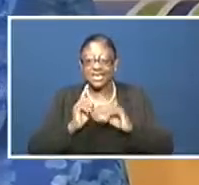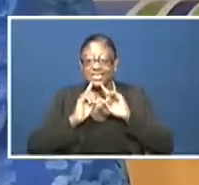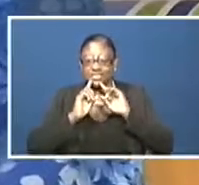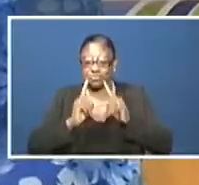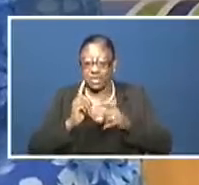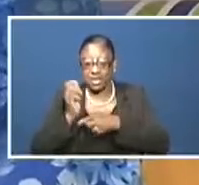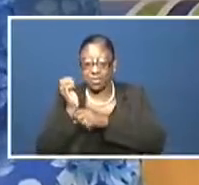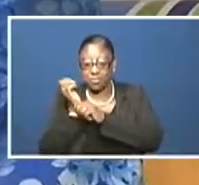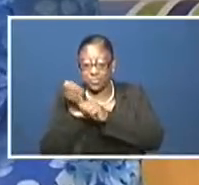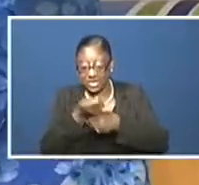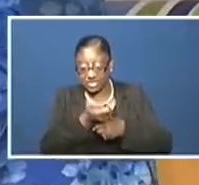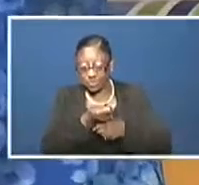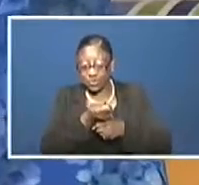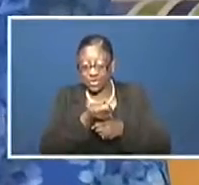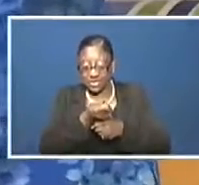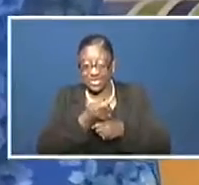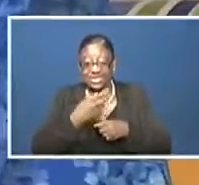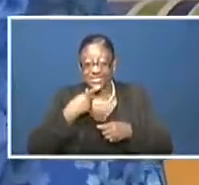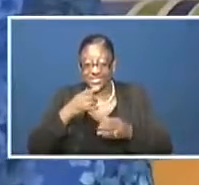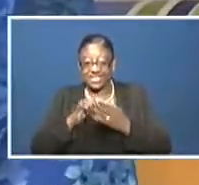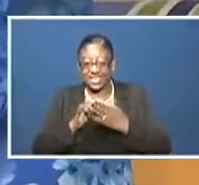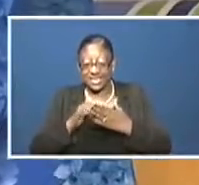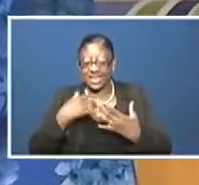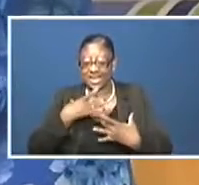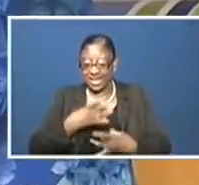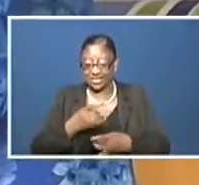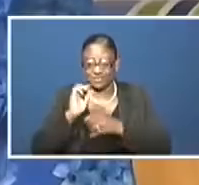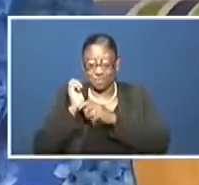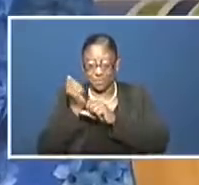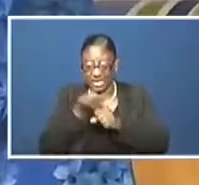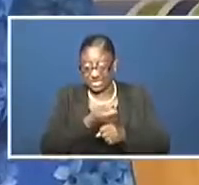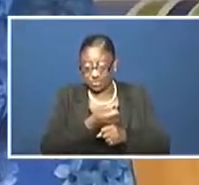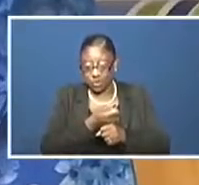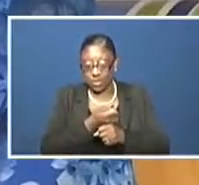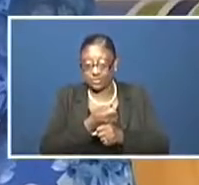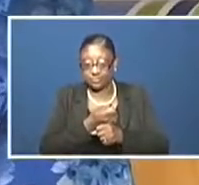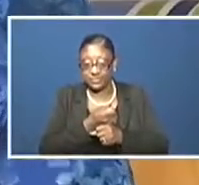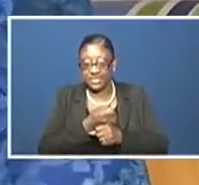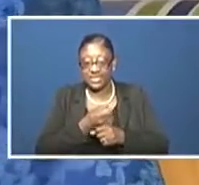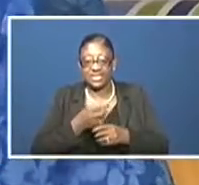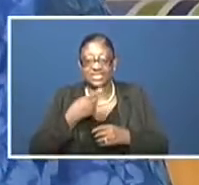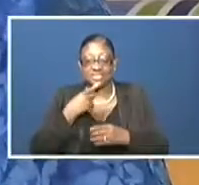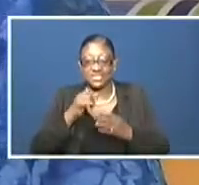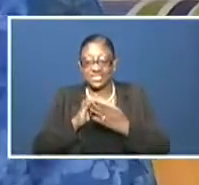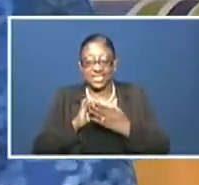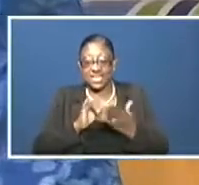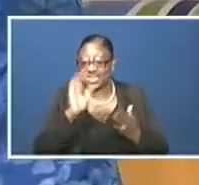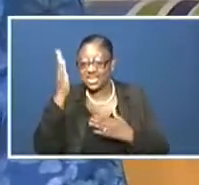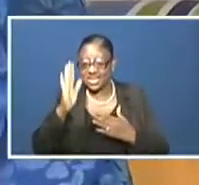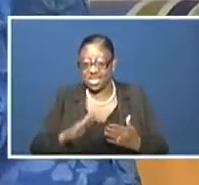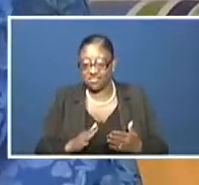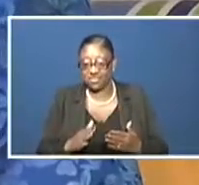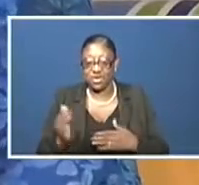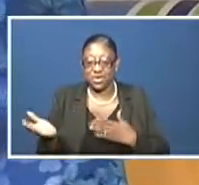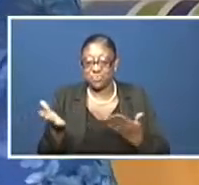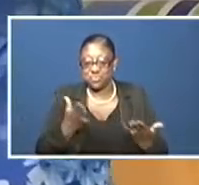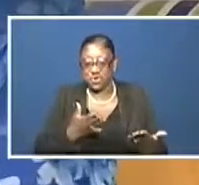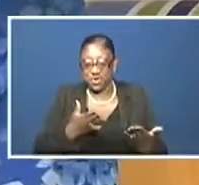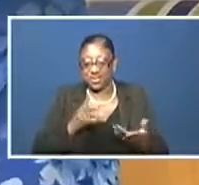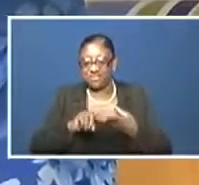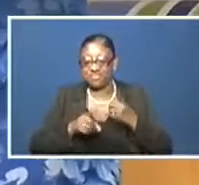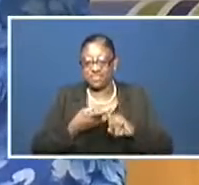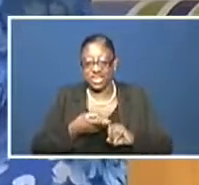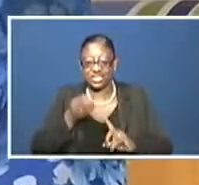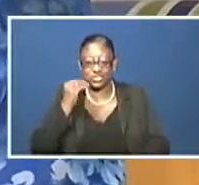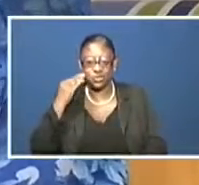baseball terms. Pindling was a Brooklyn Dodger fan. He never kept company, because he never brought company home unless he got permission, because this house